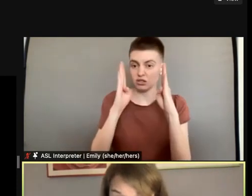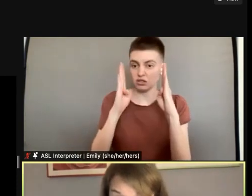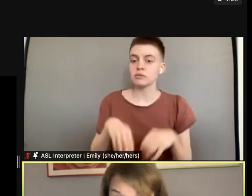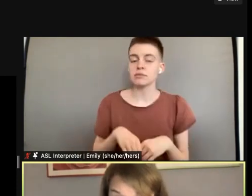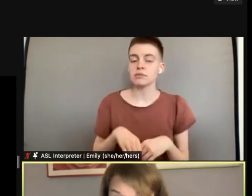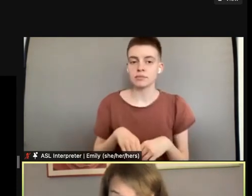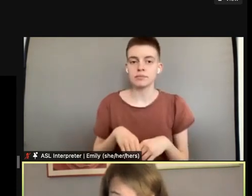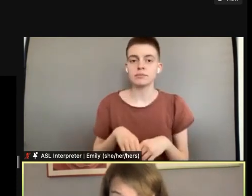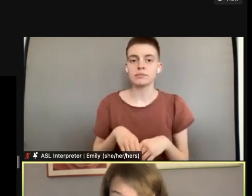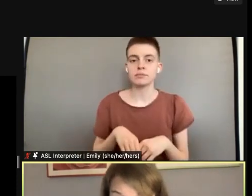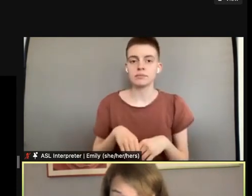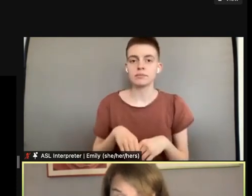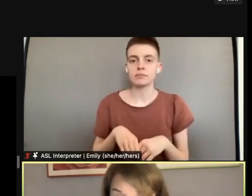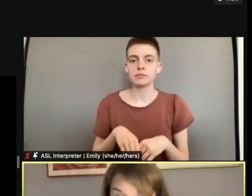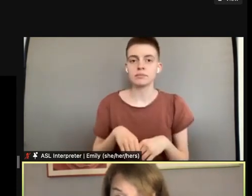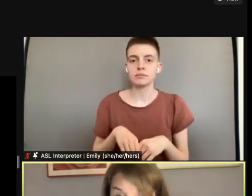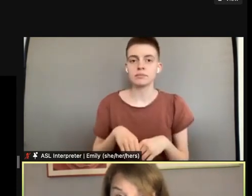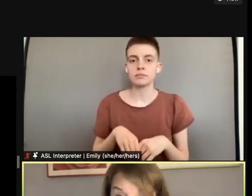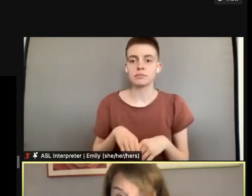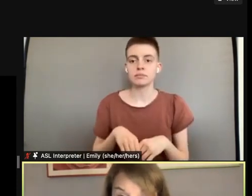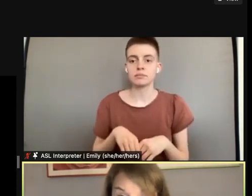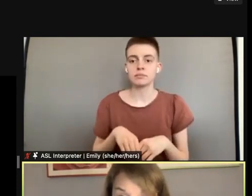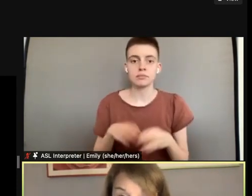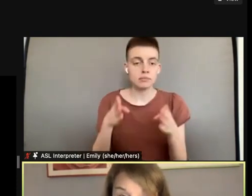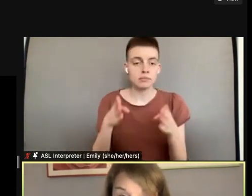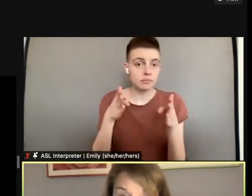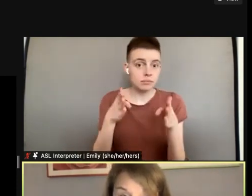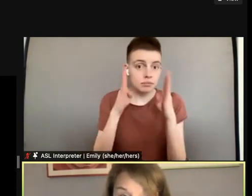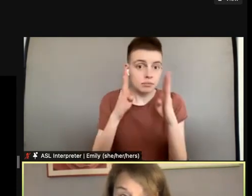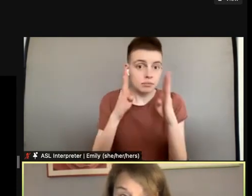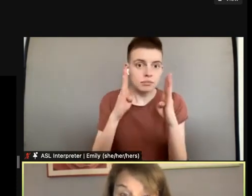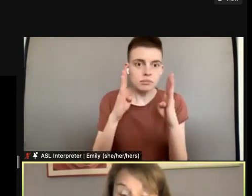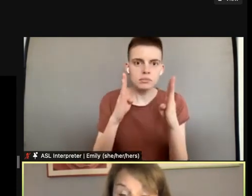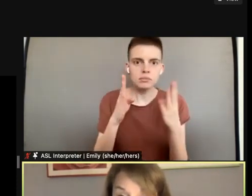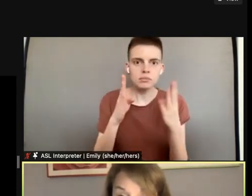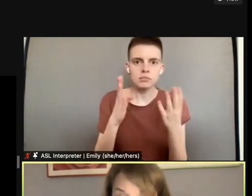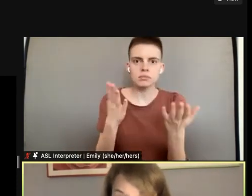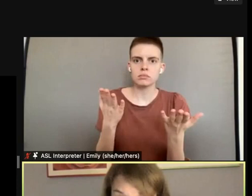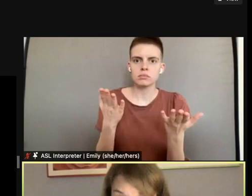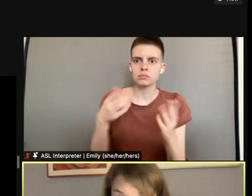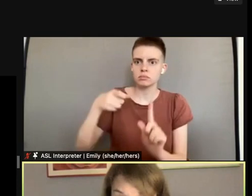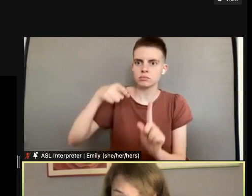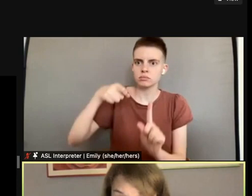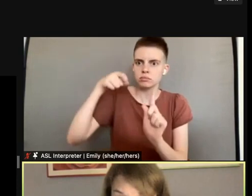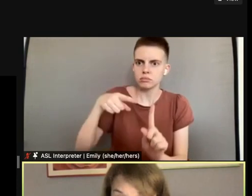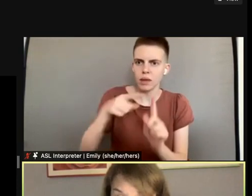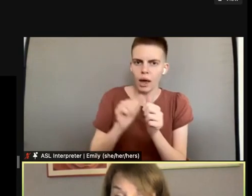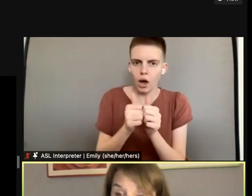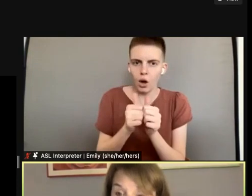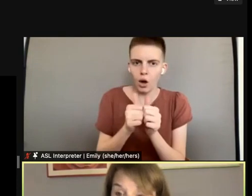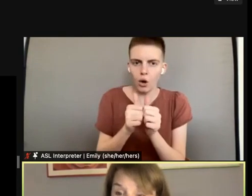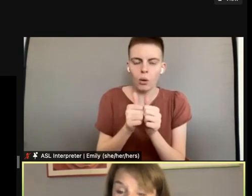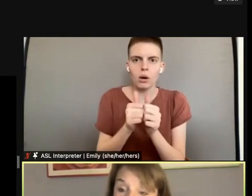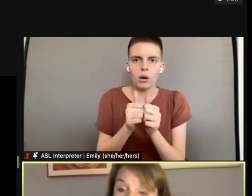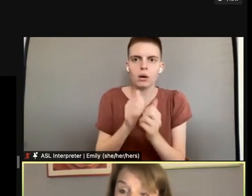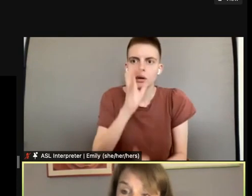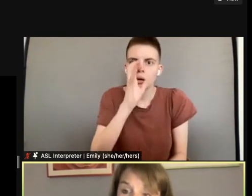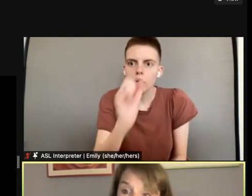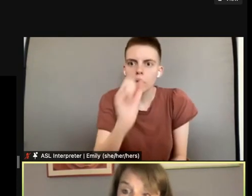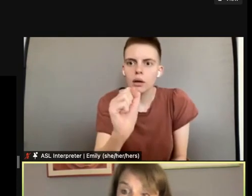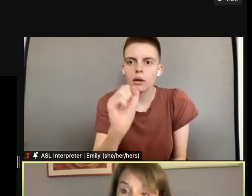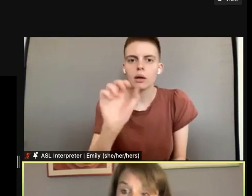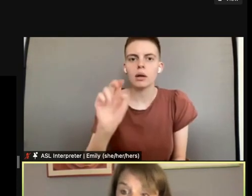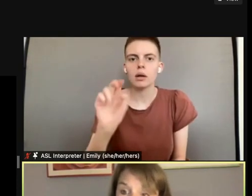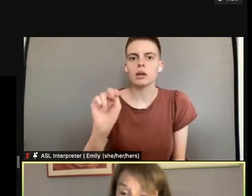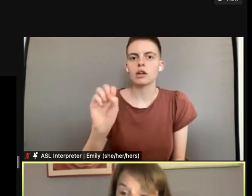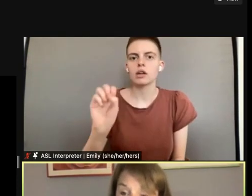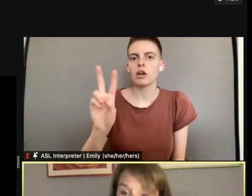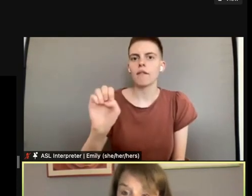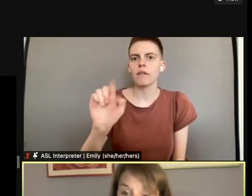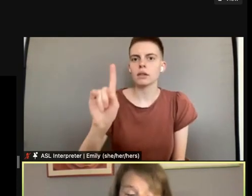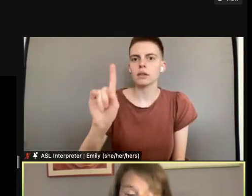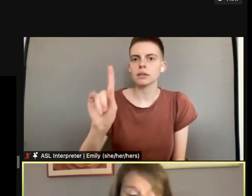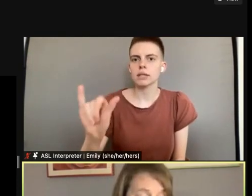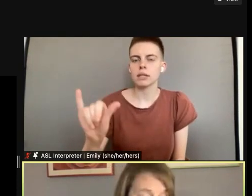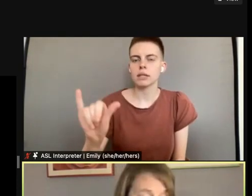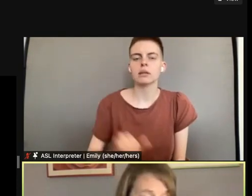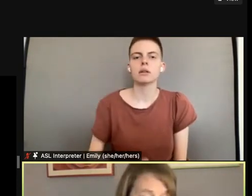So guess what attention is triggered by? Novelty. So we have,